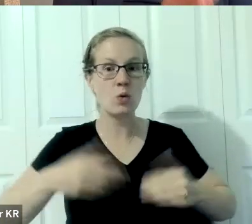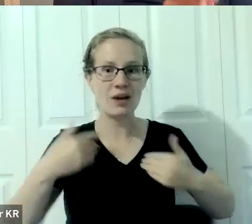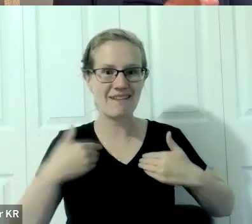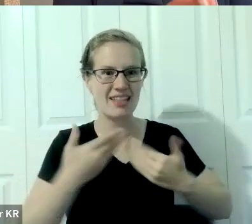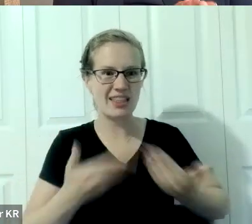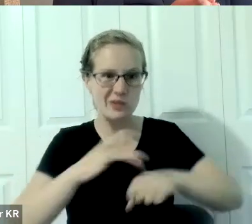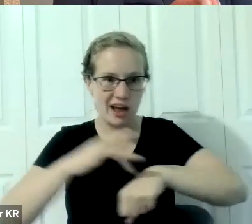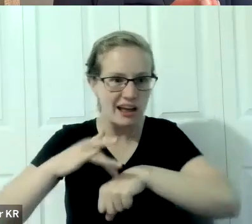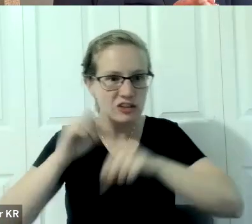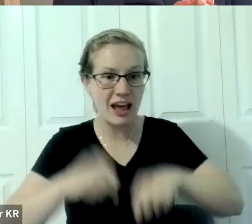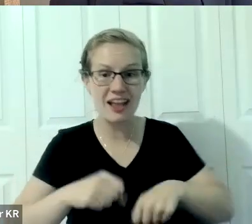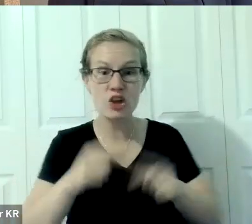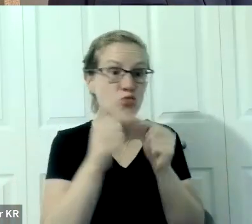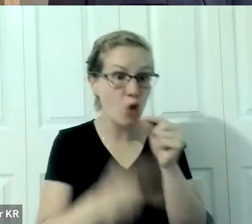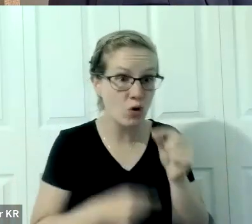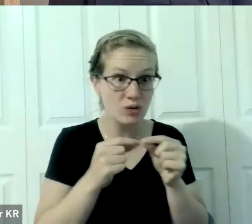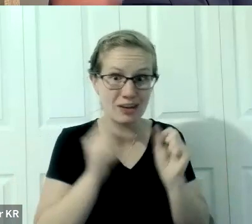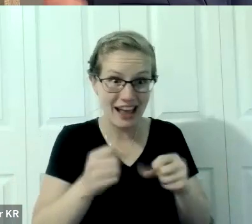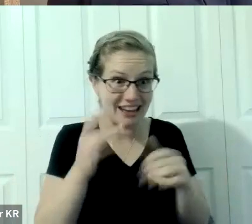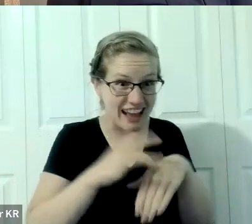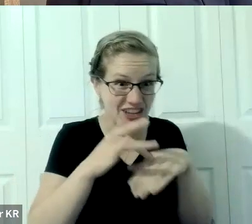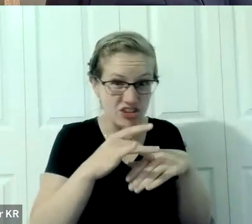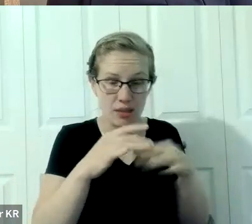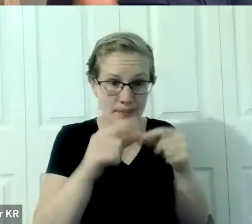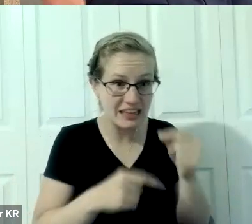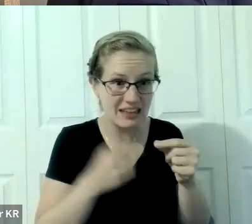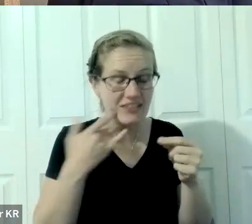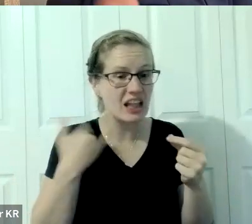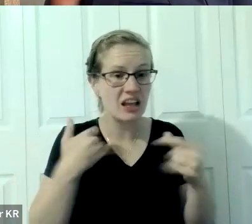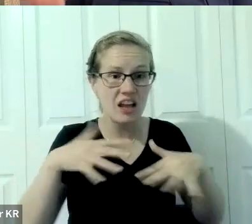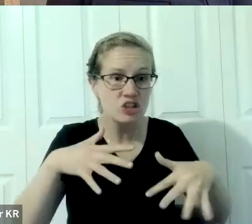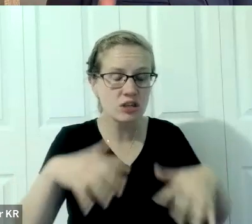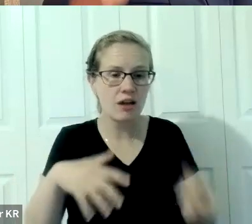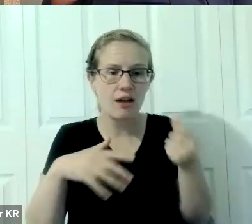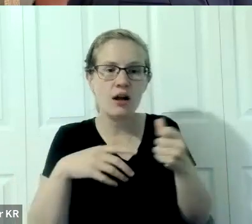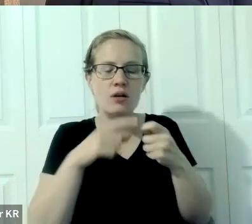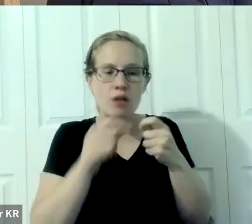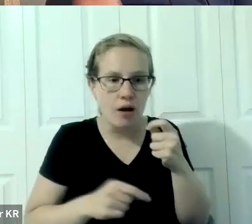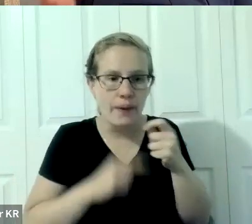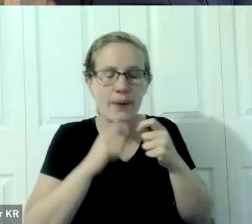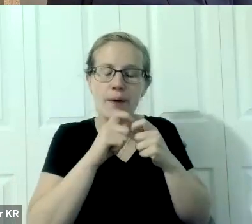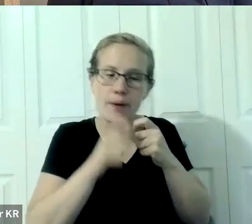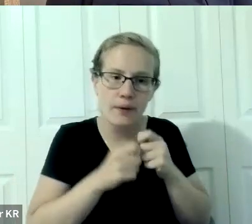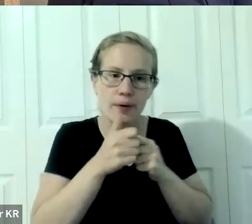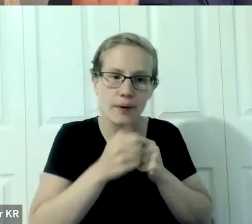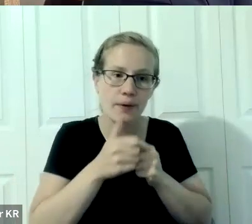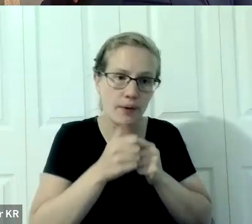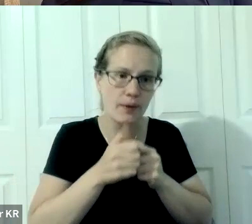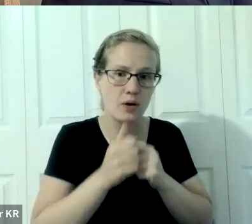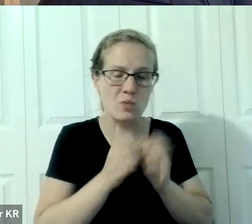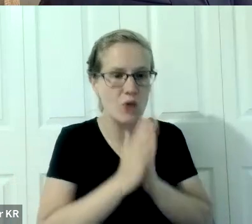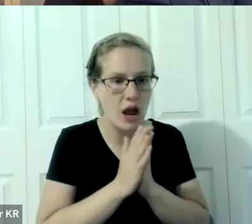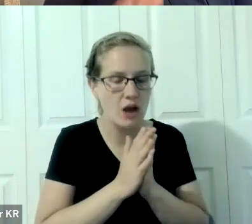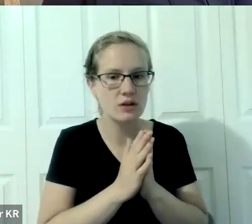tangibles like the rosary for a reason. You know, if we're feeling anxious, we hold on to the rosary and we do the go through the beads and the prayers, you know,